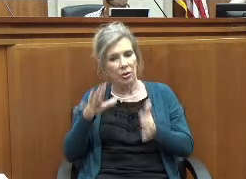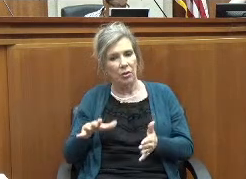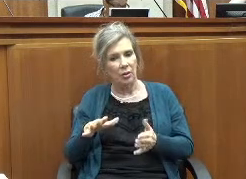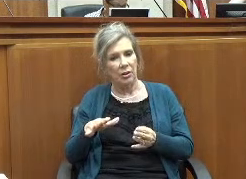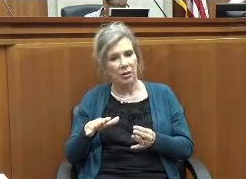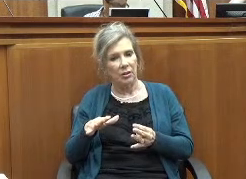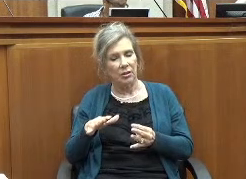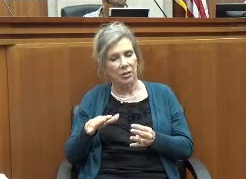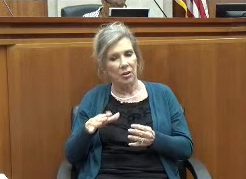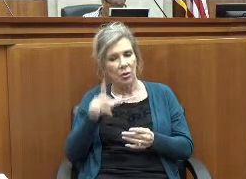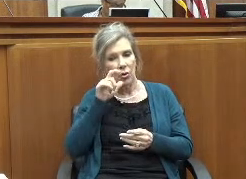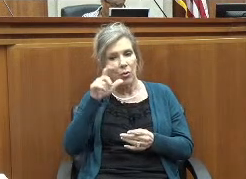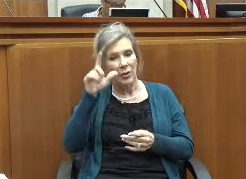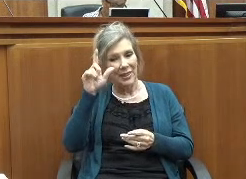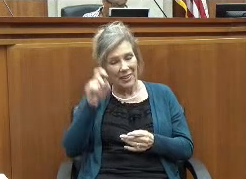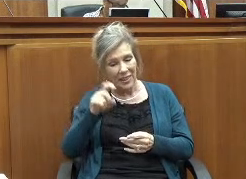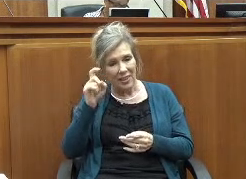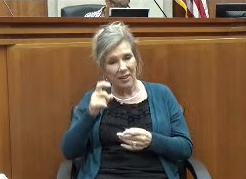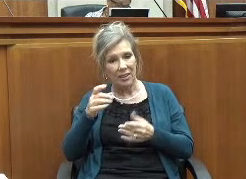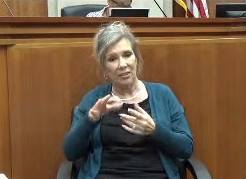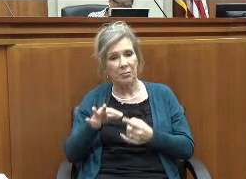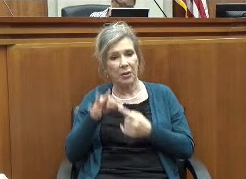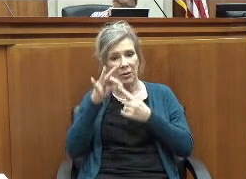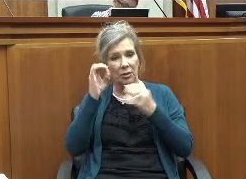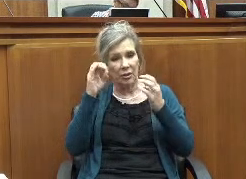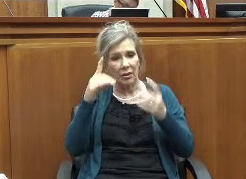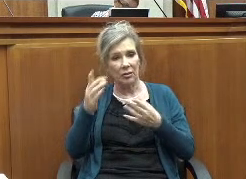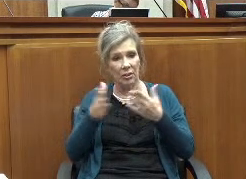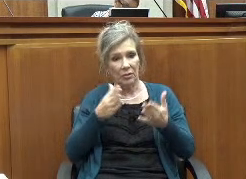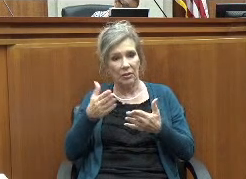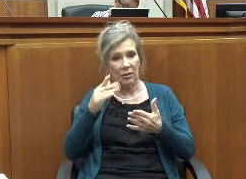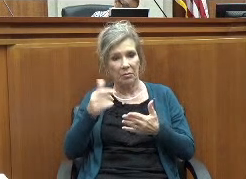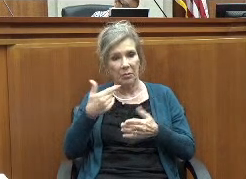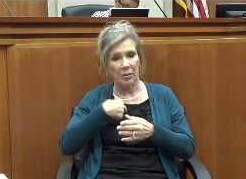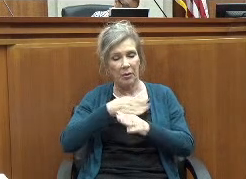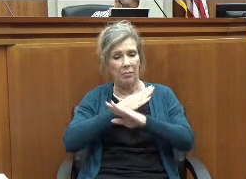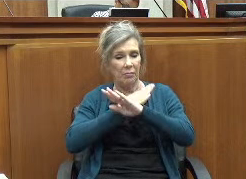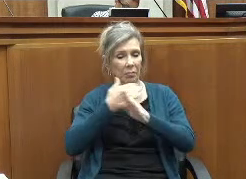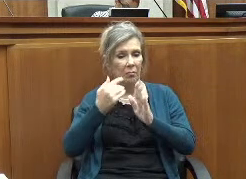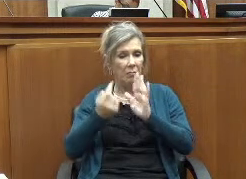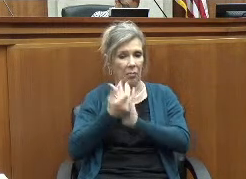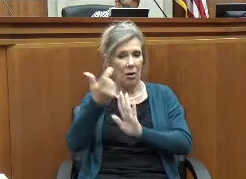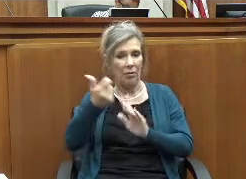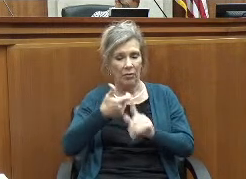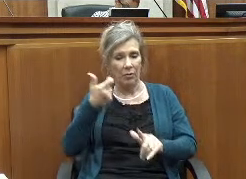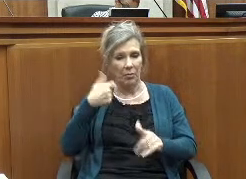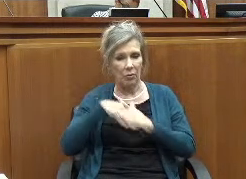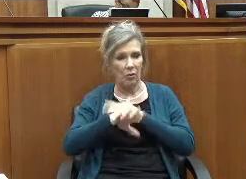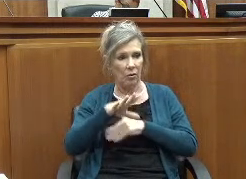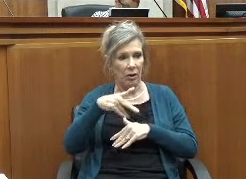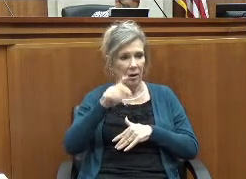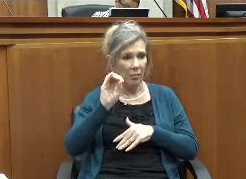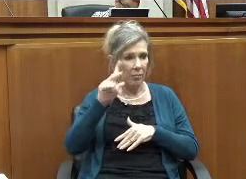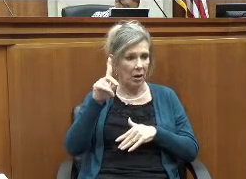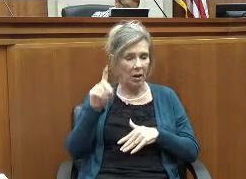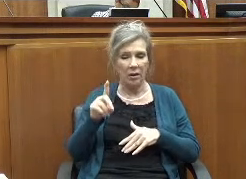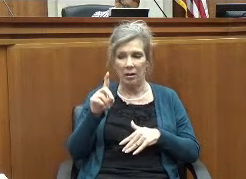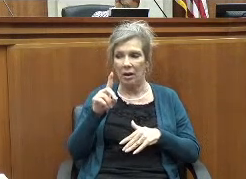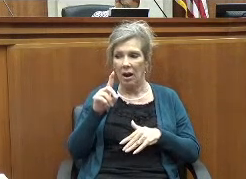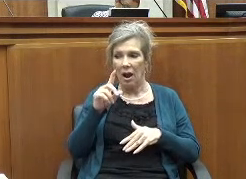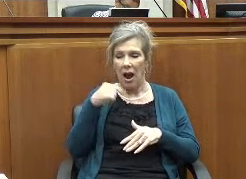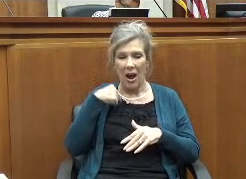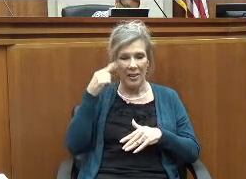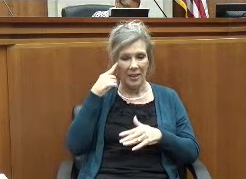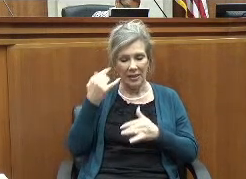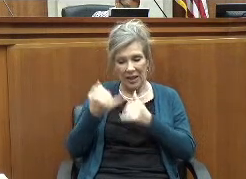in the learning pod. And I would like to take this one in 2 parts, because I think the last part of it is easier